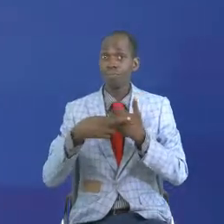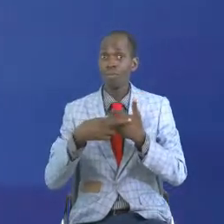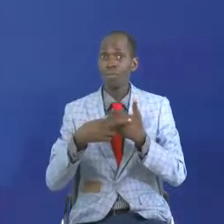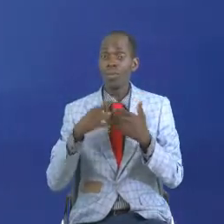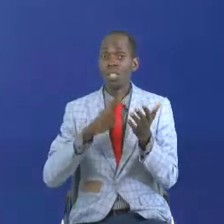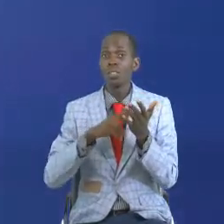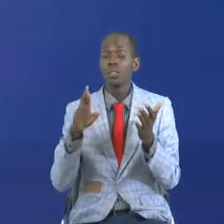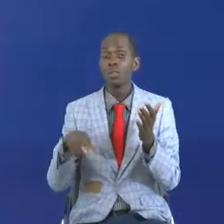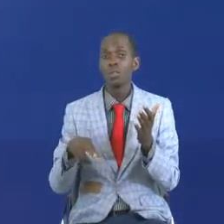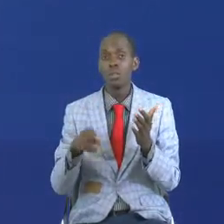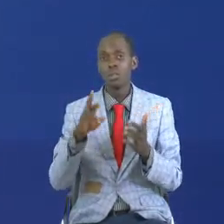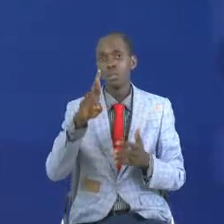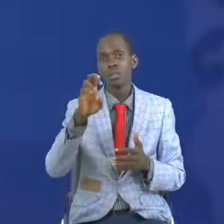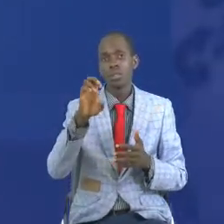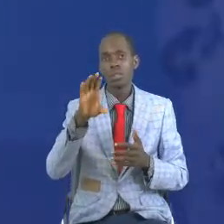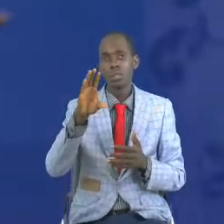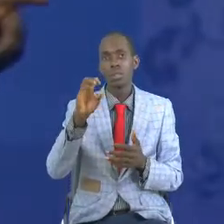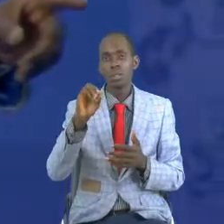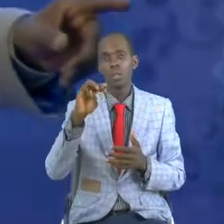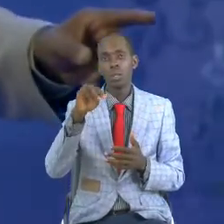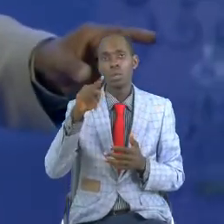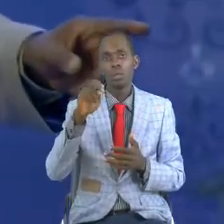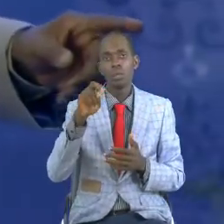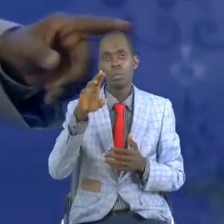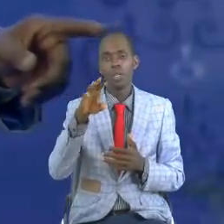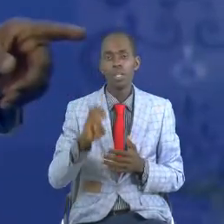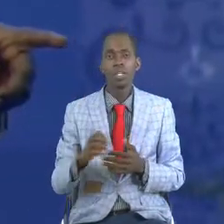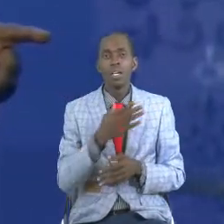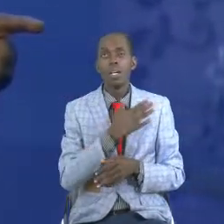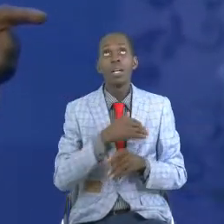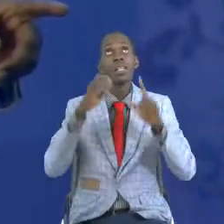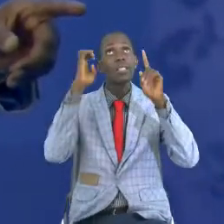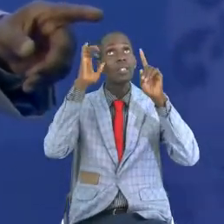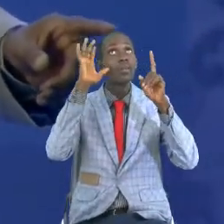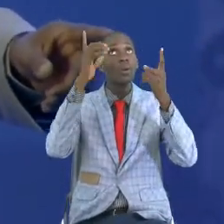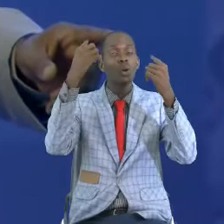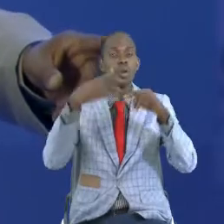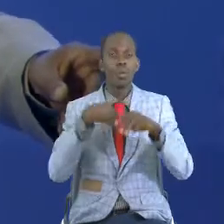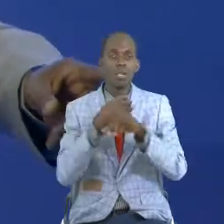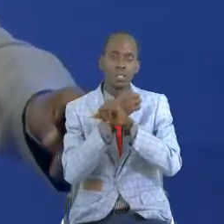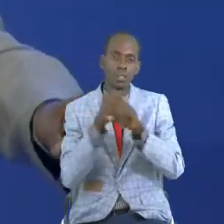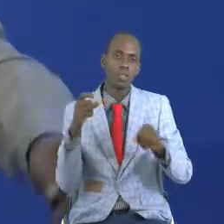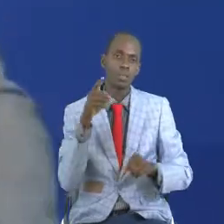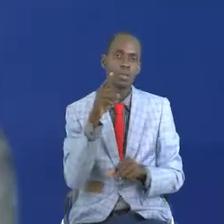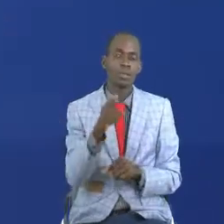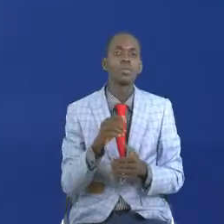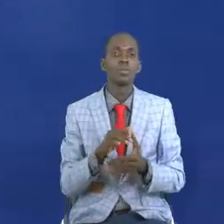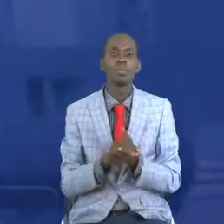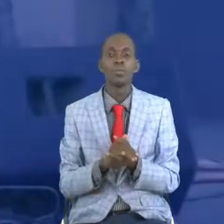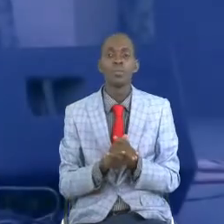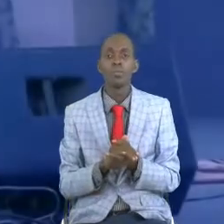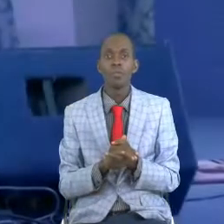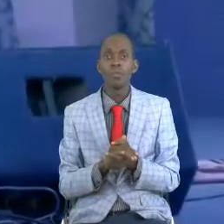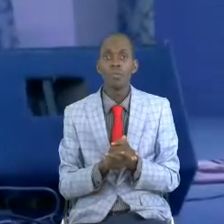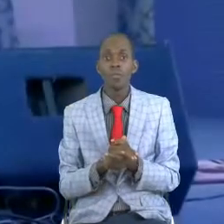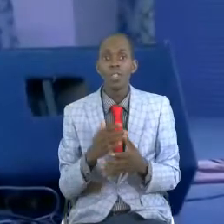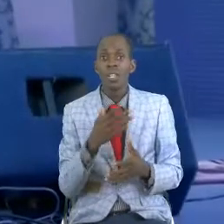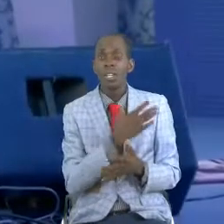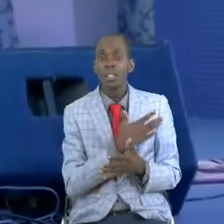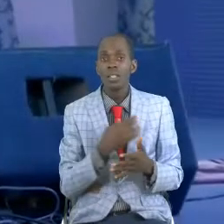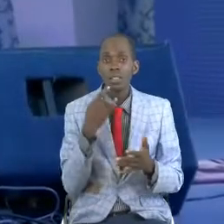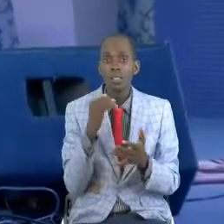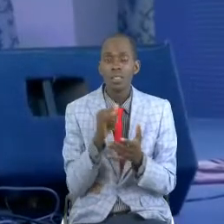you a devil sentence messenger sickness is a killing and god says